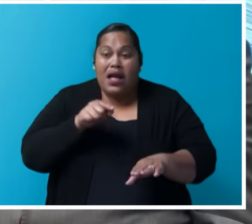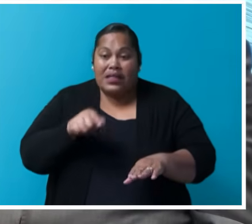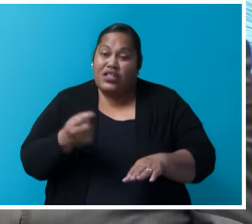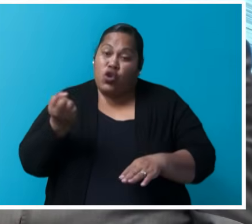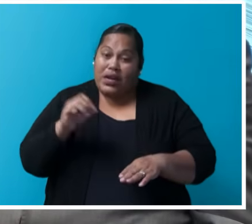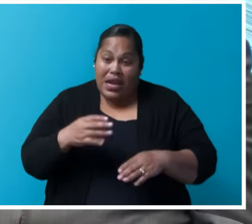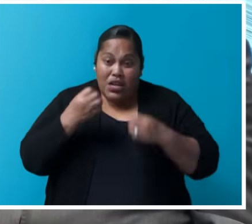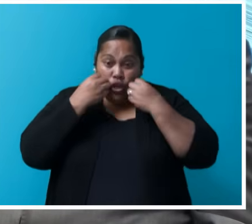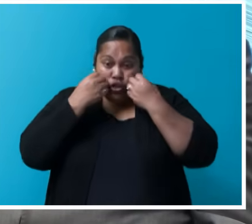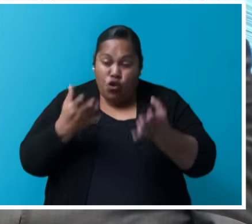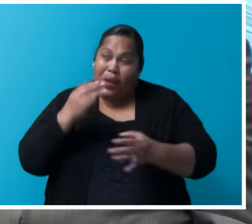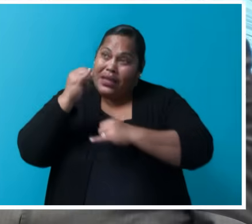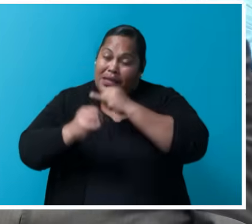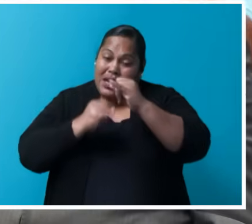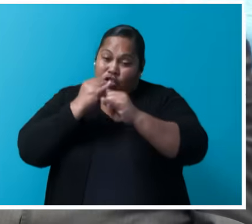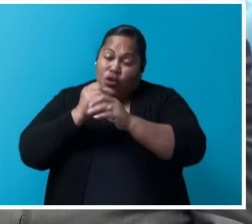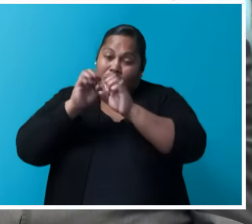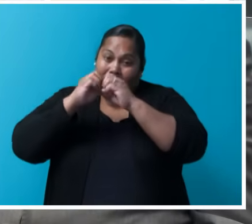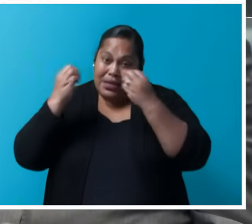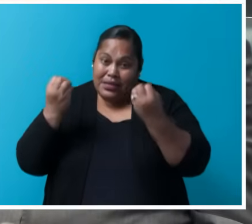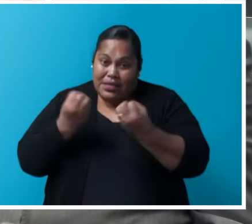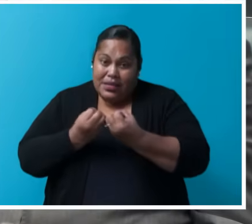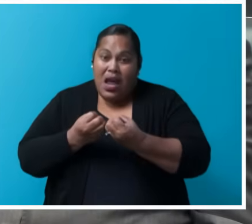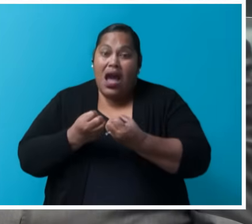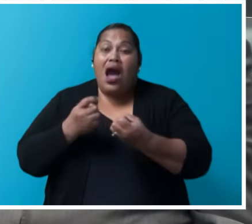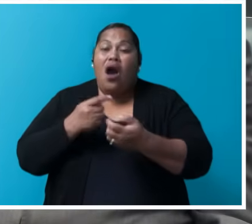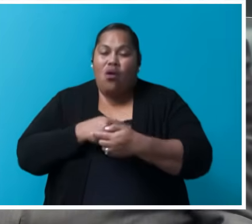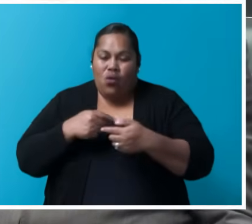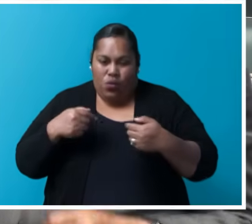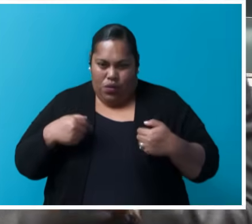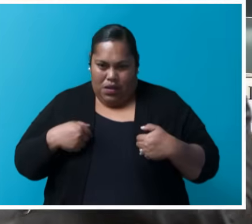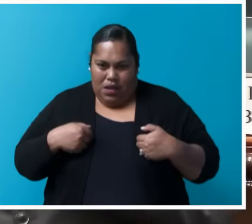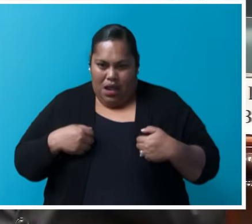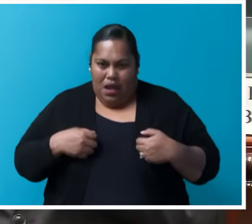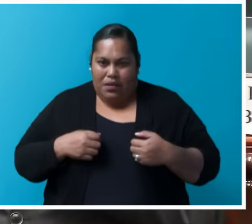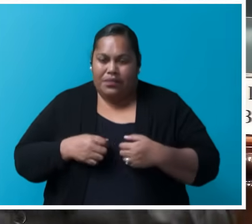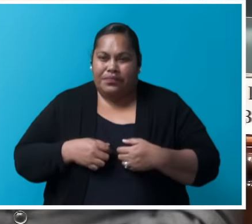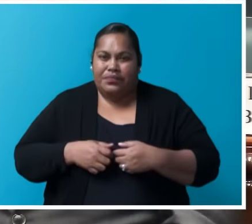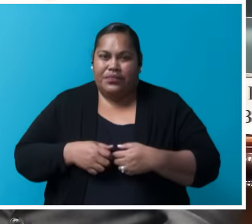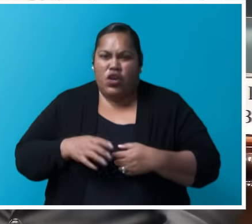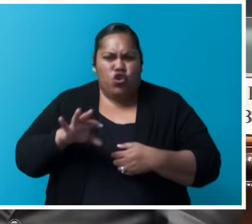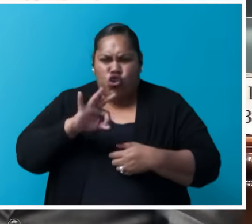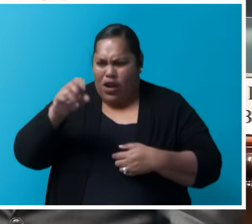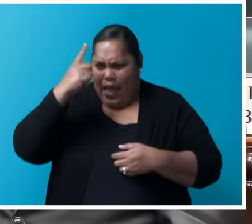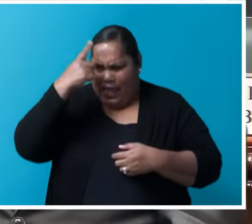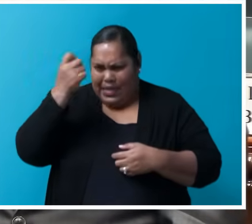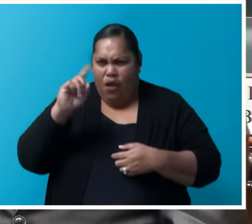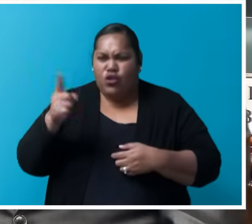by international organizations, we would be, I will come to that. You have no idea what you're talking